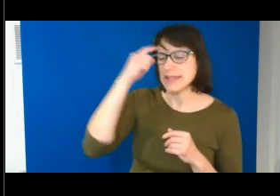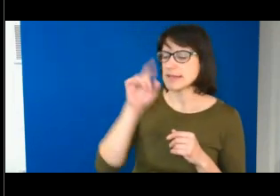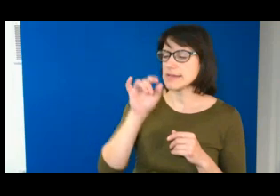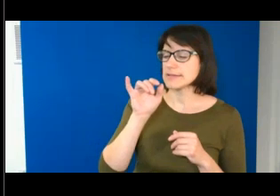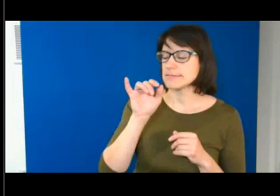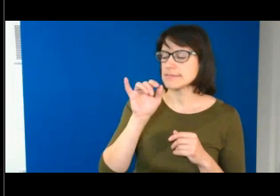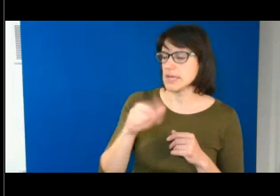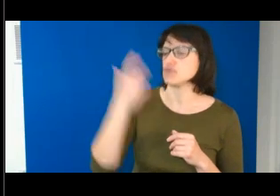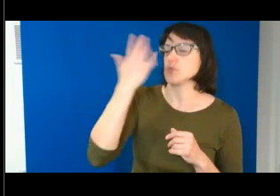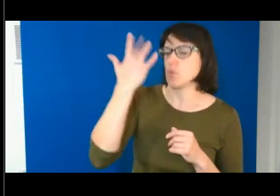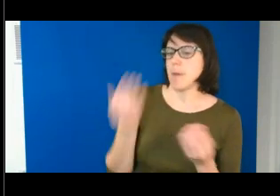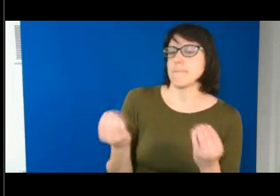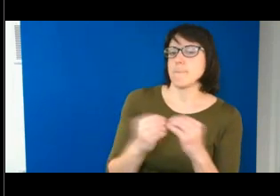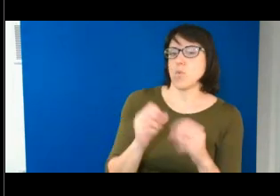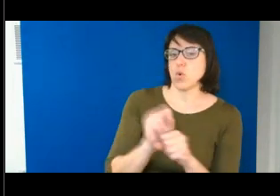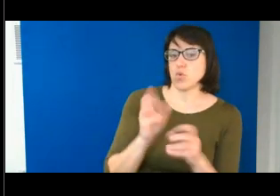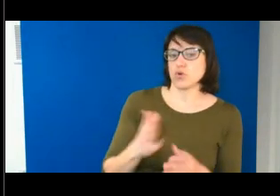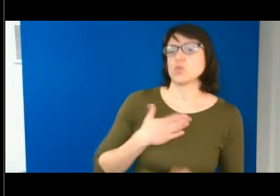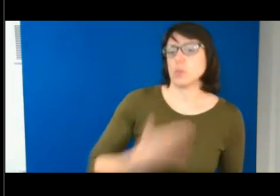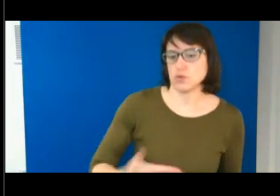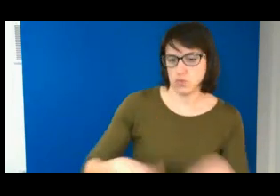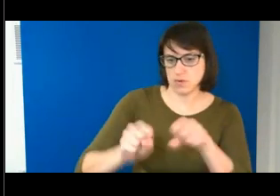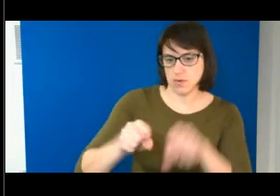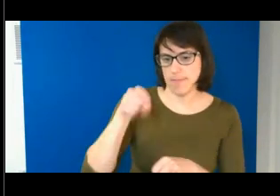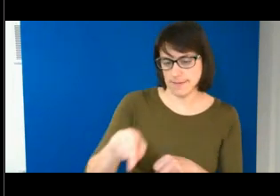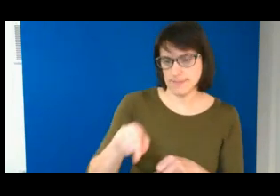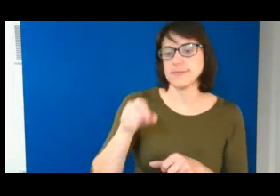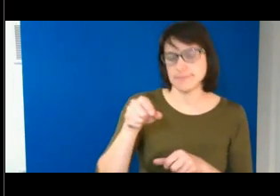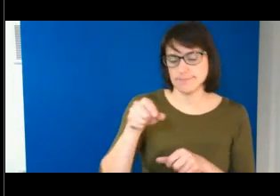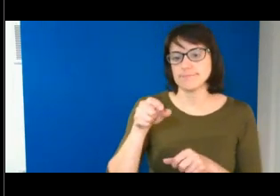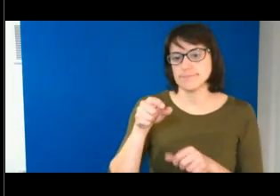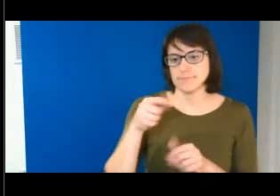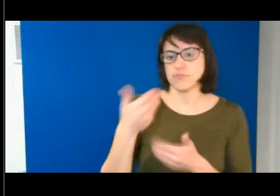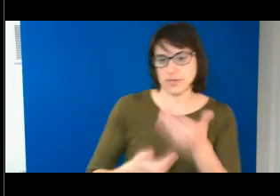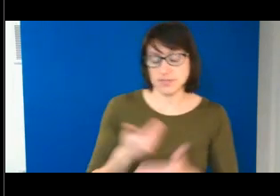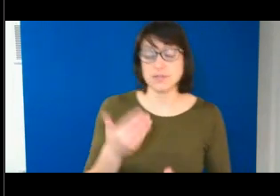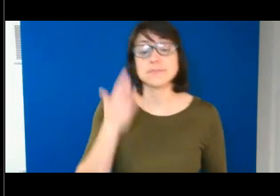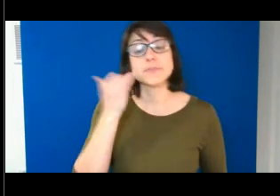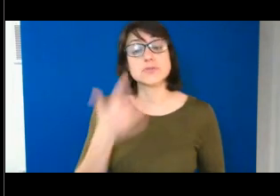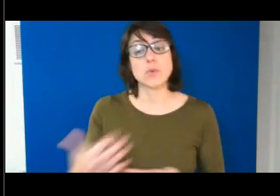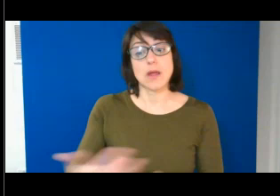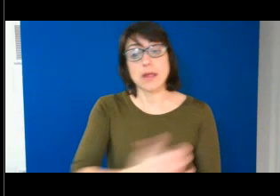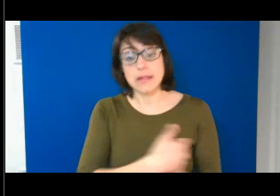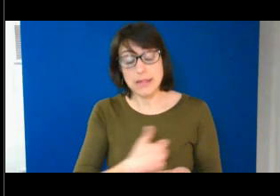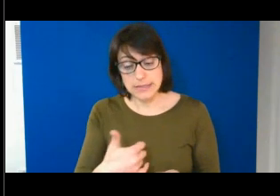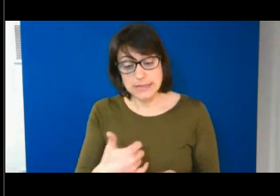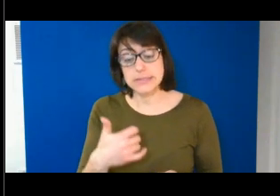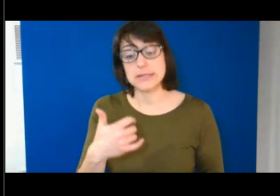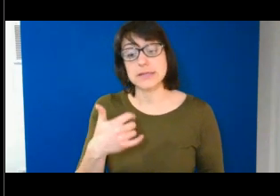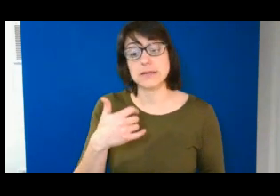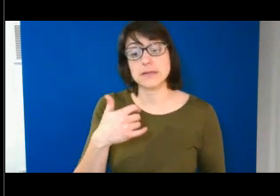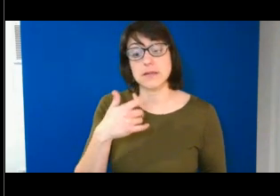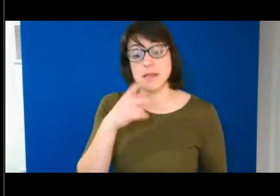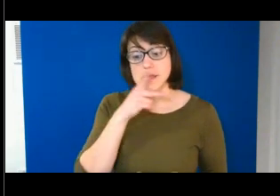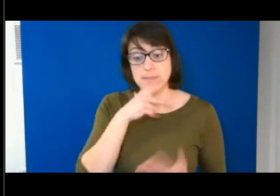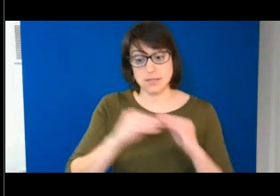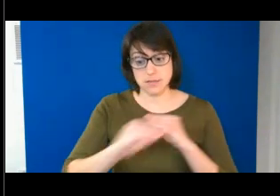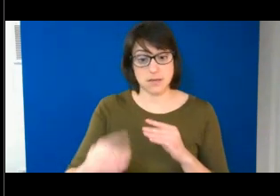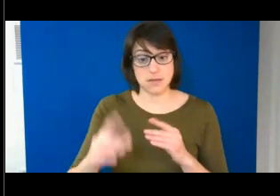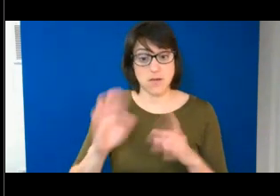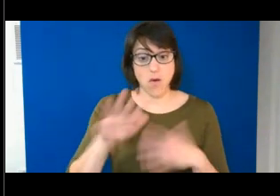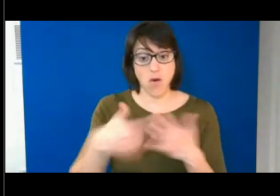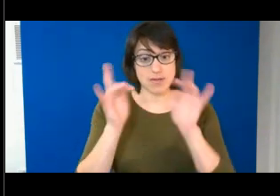But the idea too is that because you're collecting it all at once, you're having less breaking points. So then